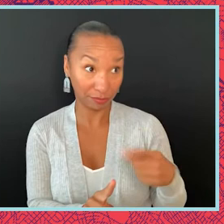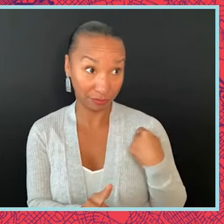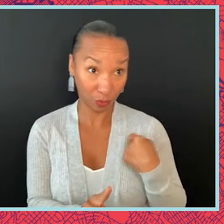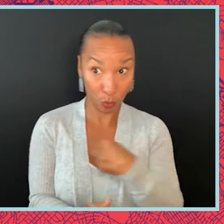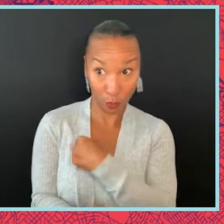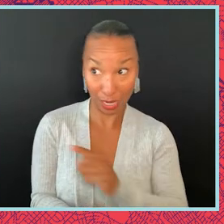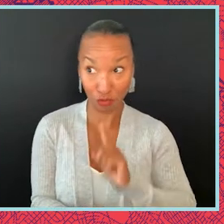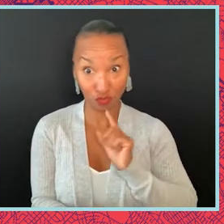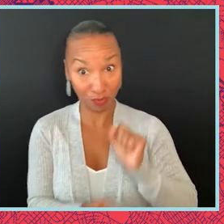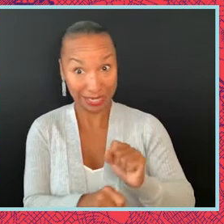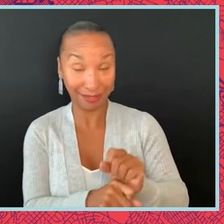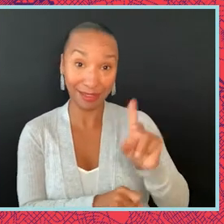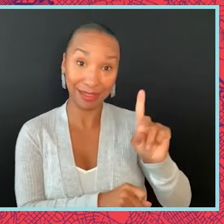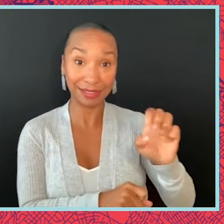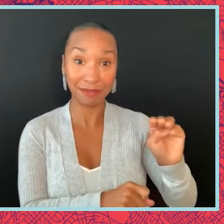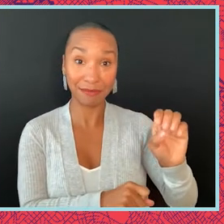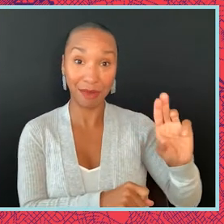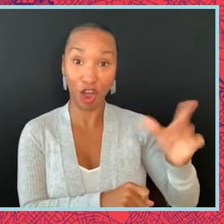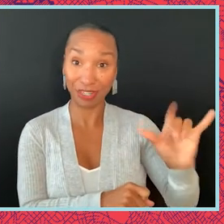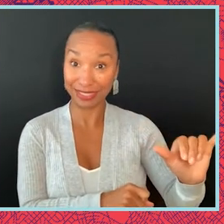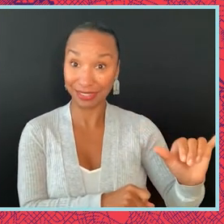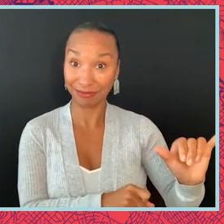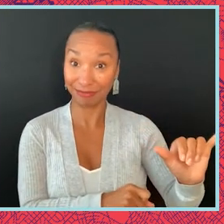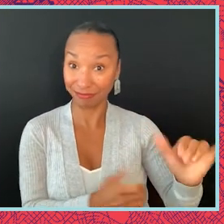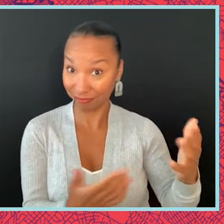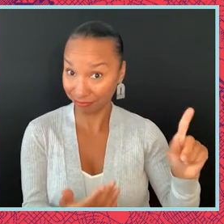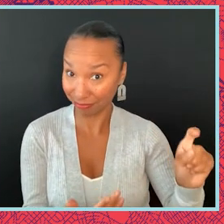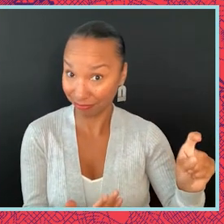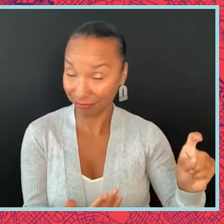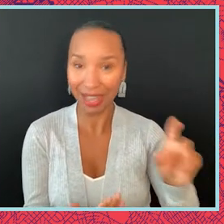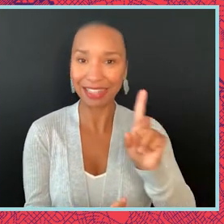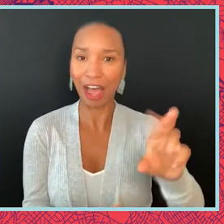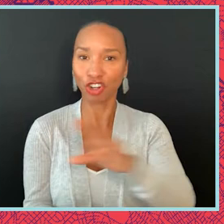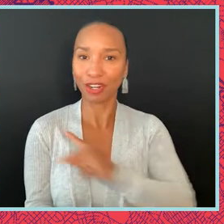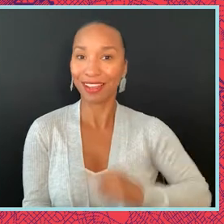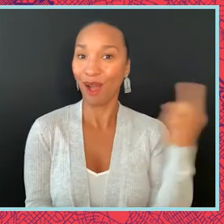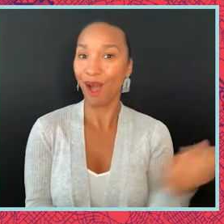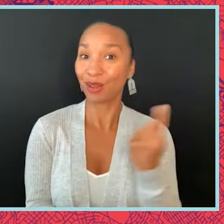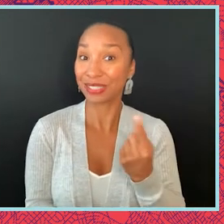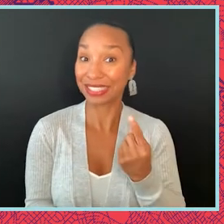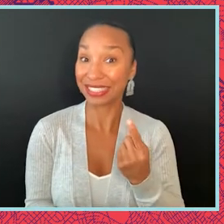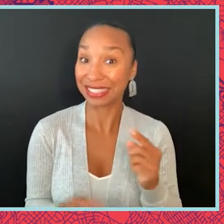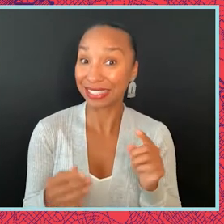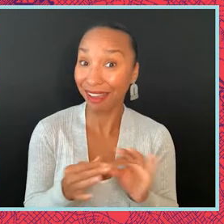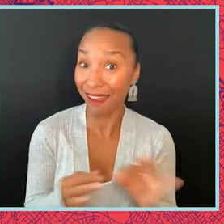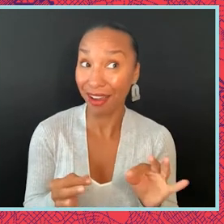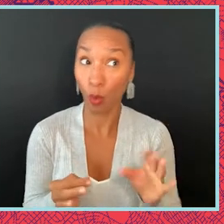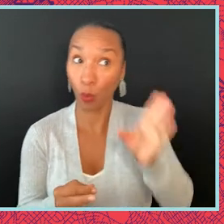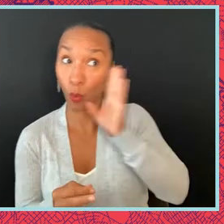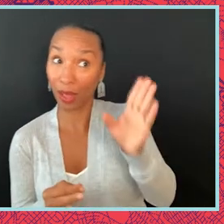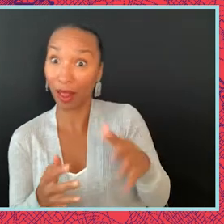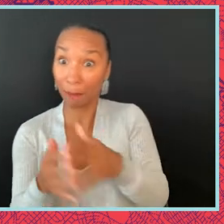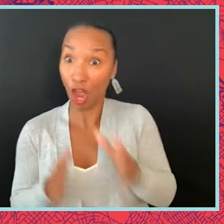democracy, and are we going to live, you know, as Dr. King always said, you know, be true Will America be true to its creed that all people are